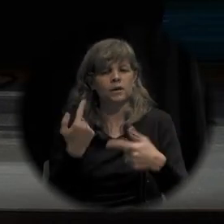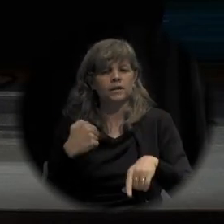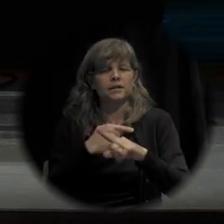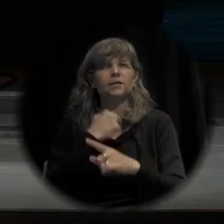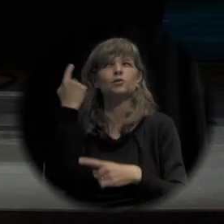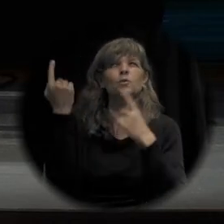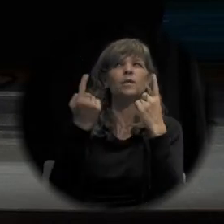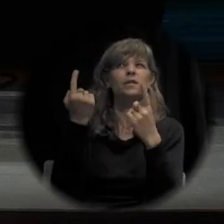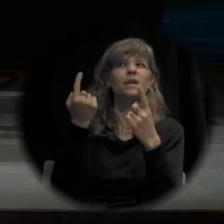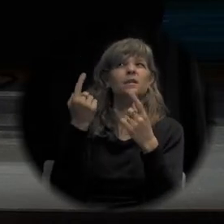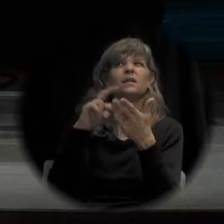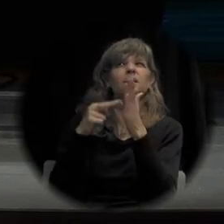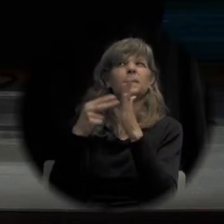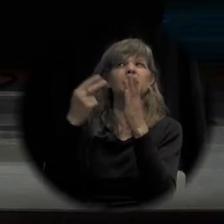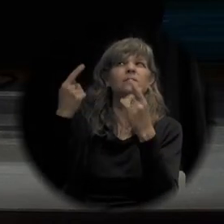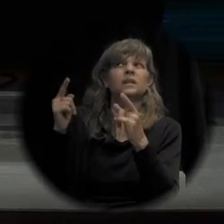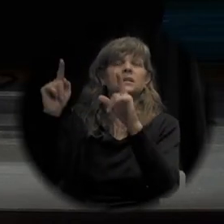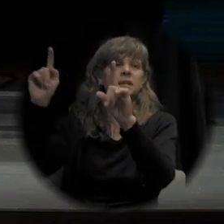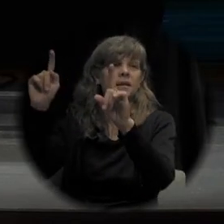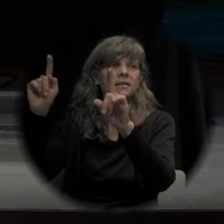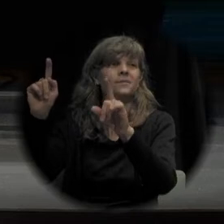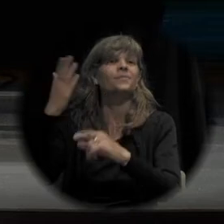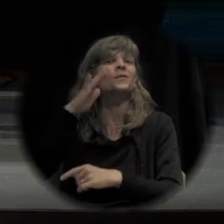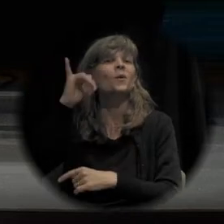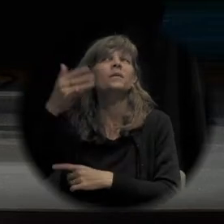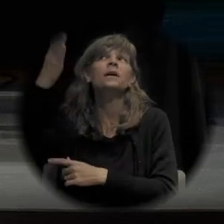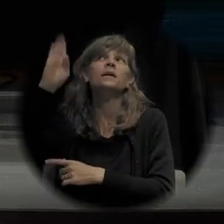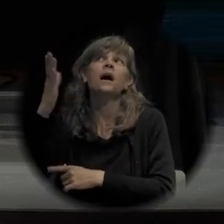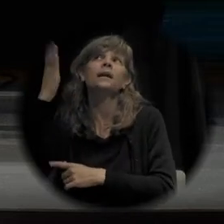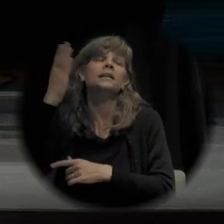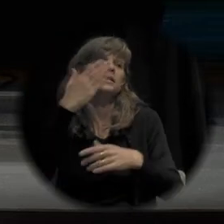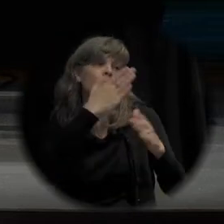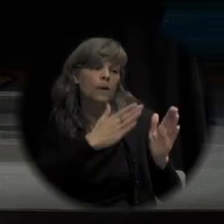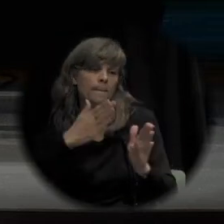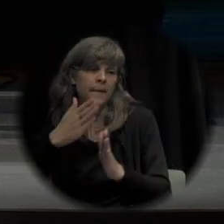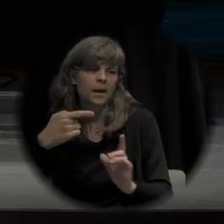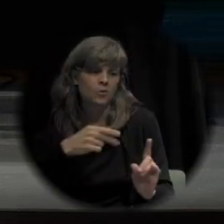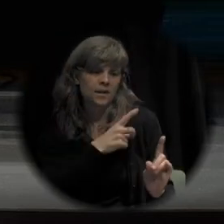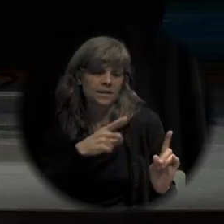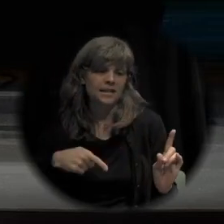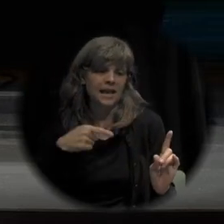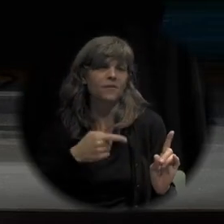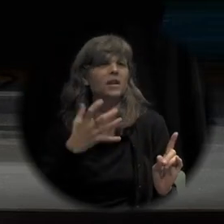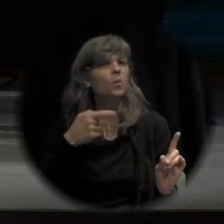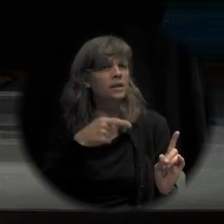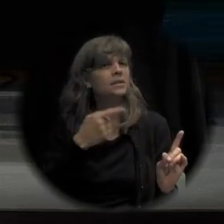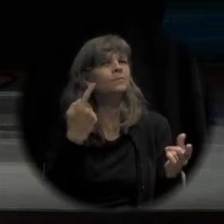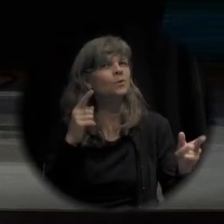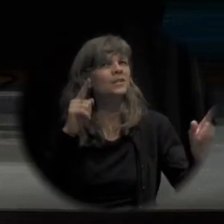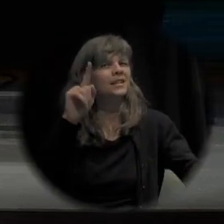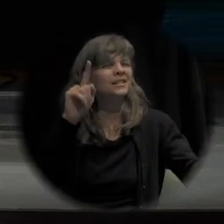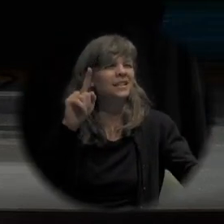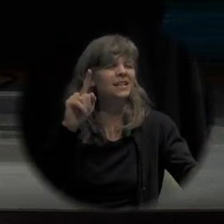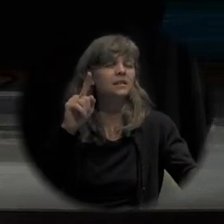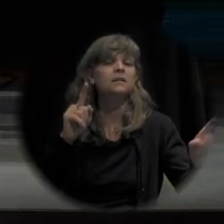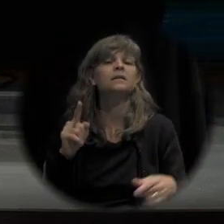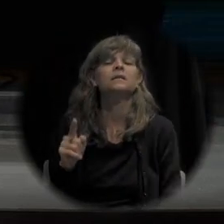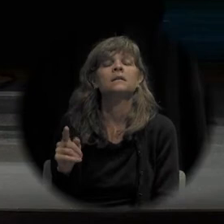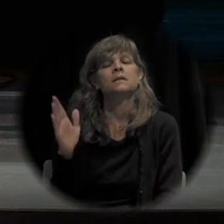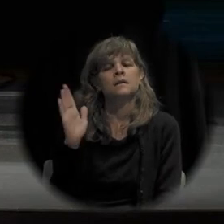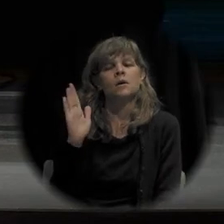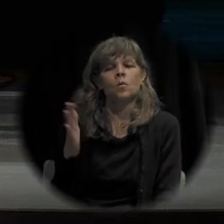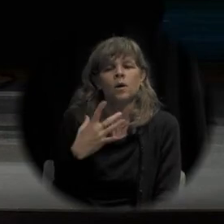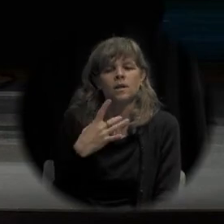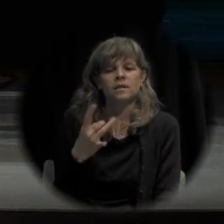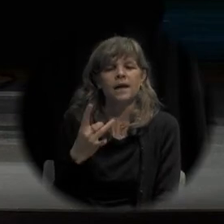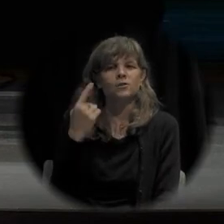of the ways God is preparing David to succeed. And I'd like to define success, because